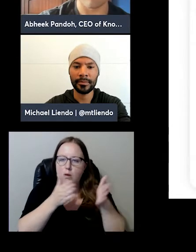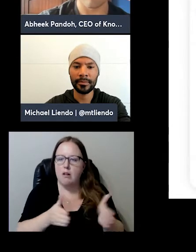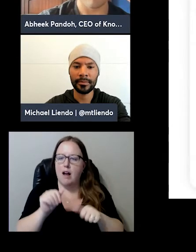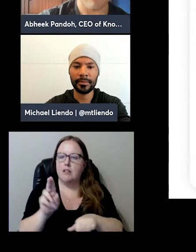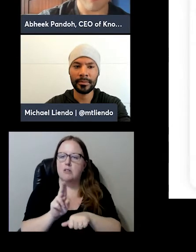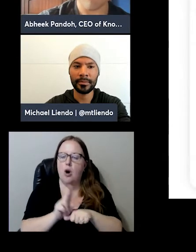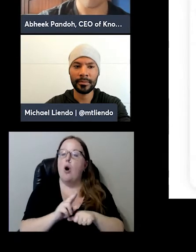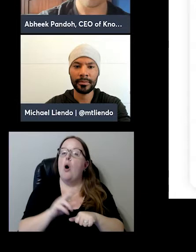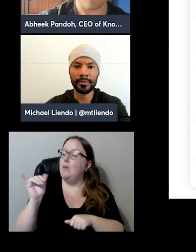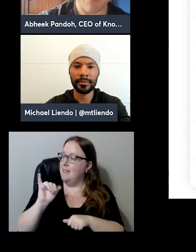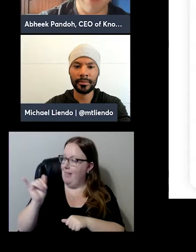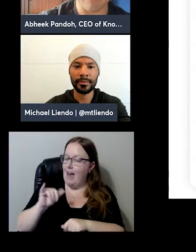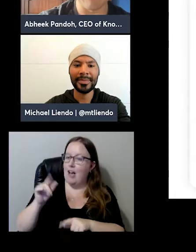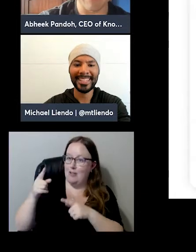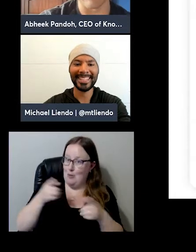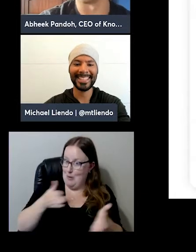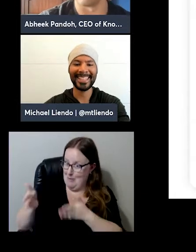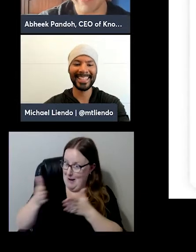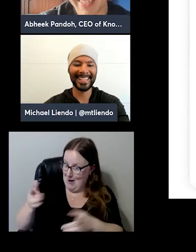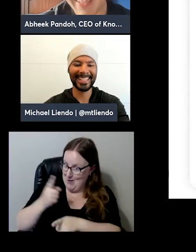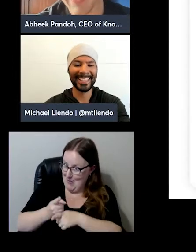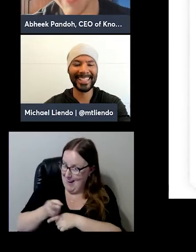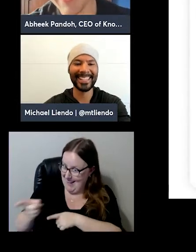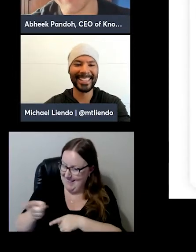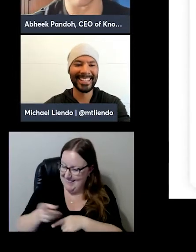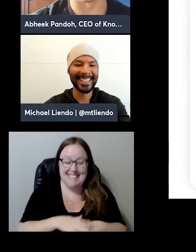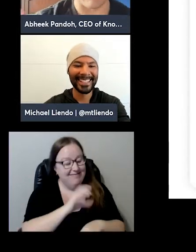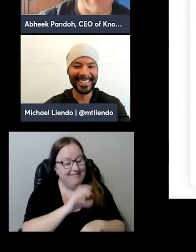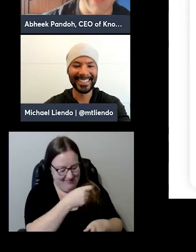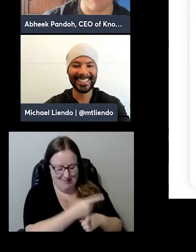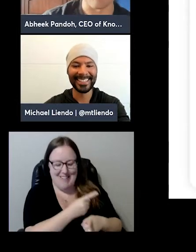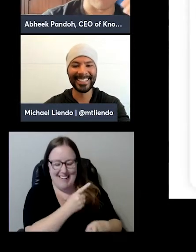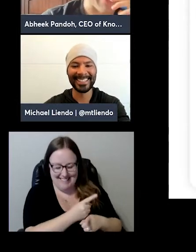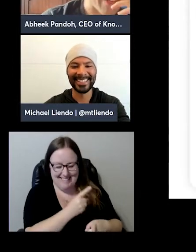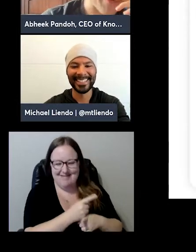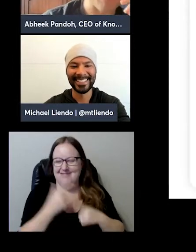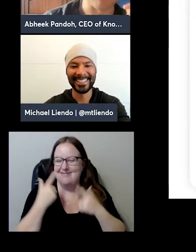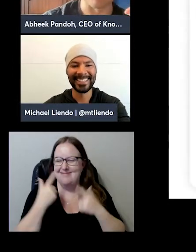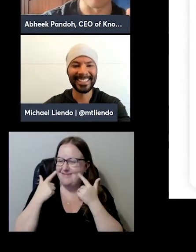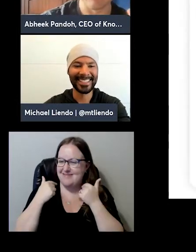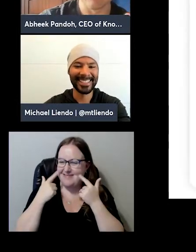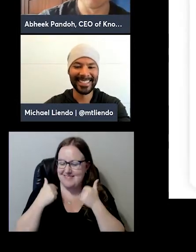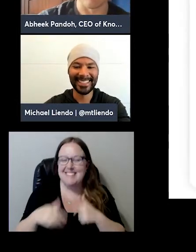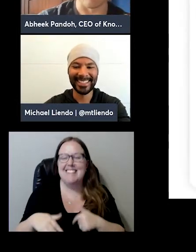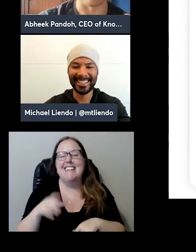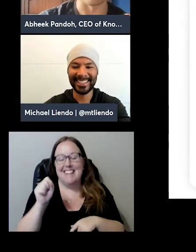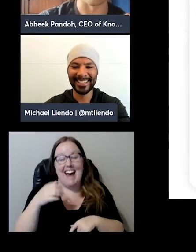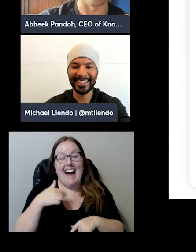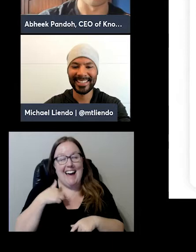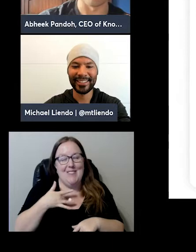like you came prepared or something. I don't know. Yeah. Yes, I had a feeling.